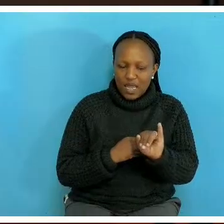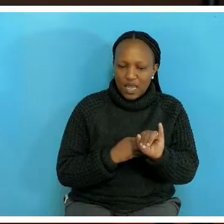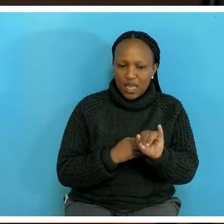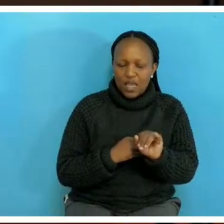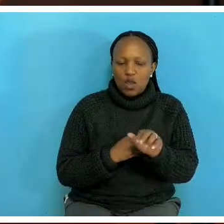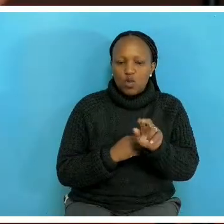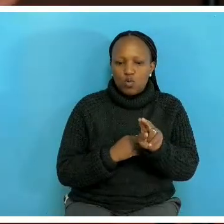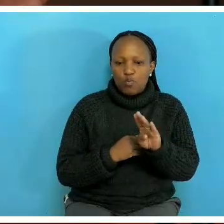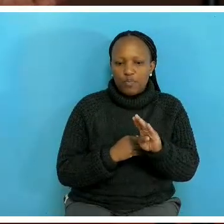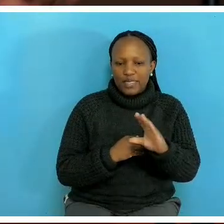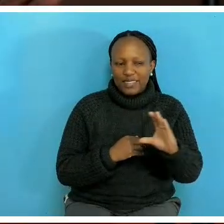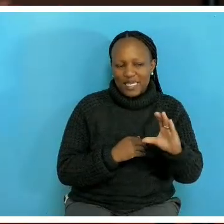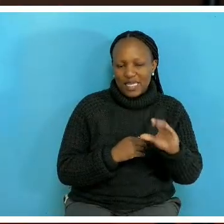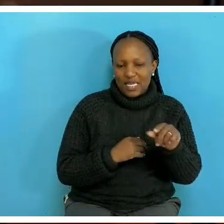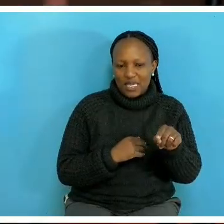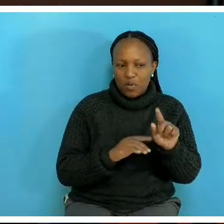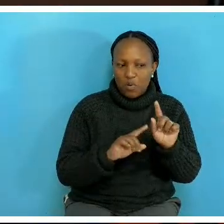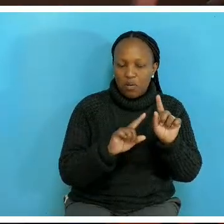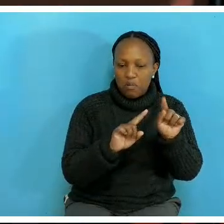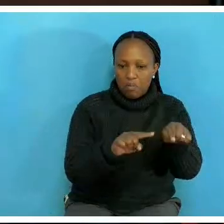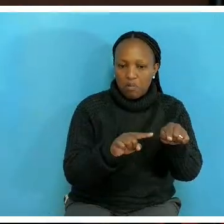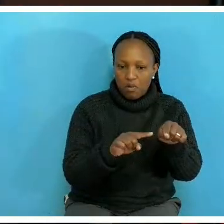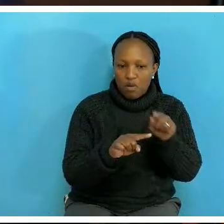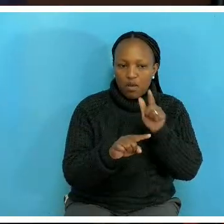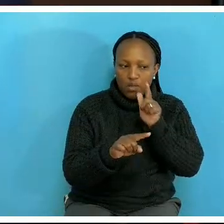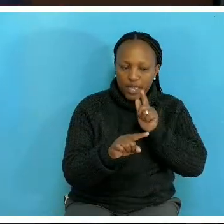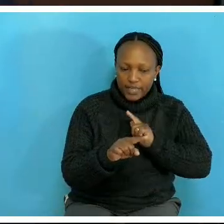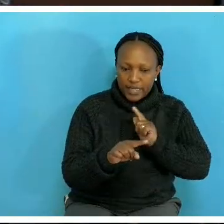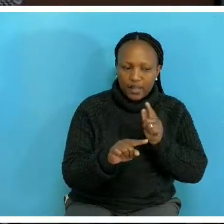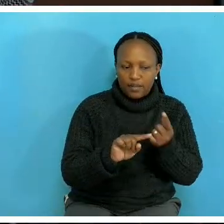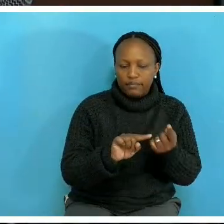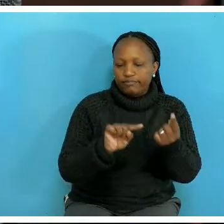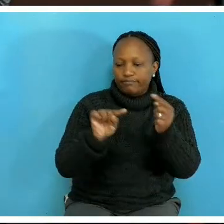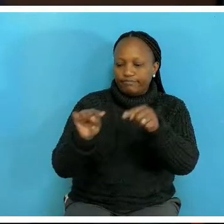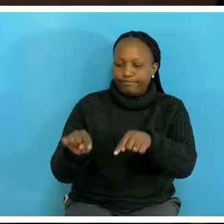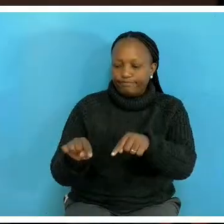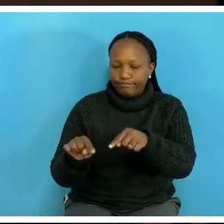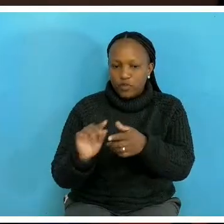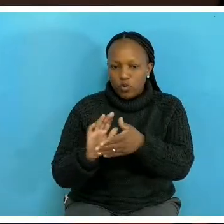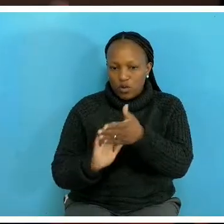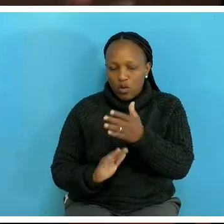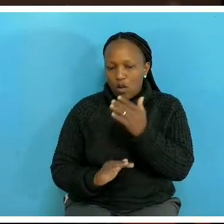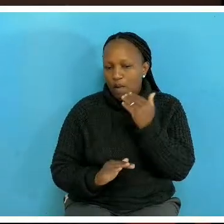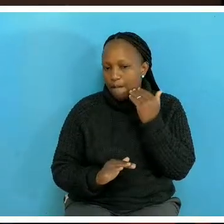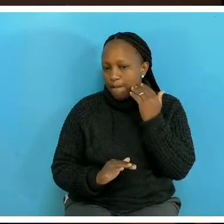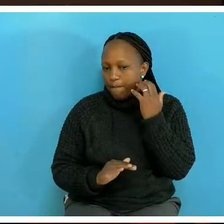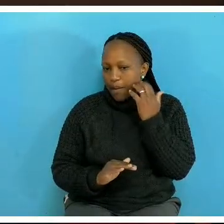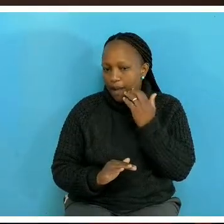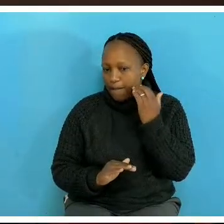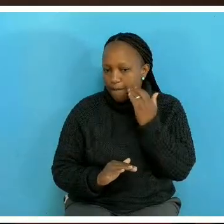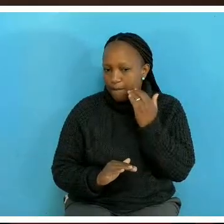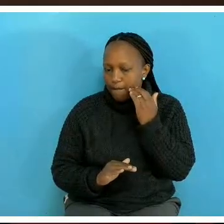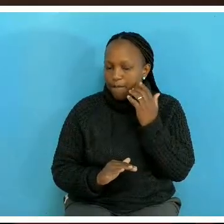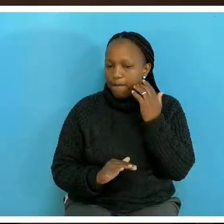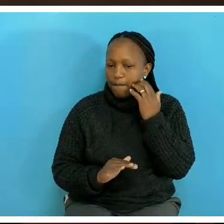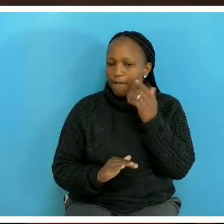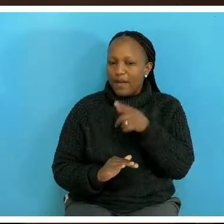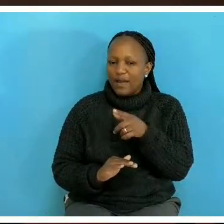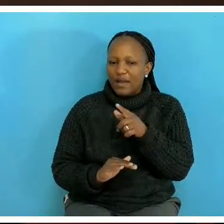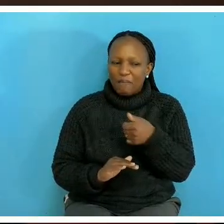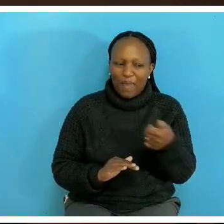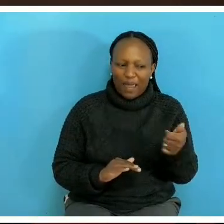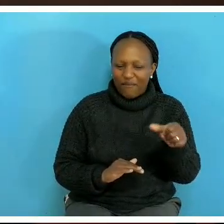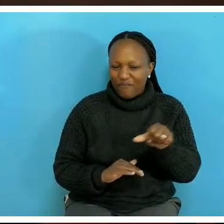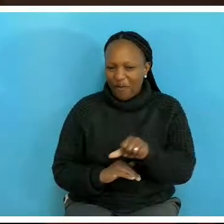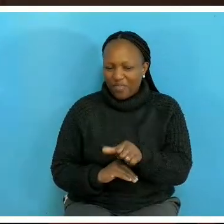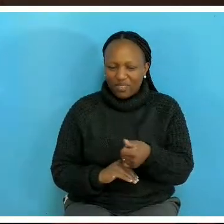Jabulani UBC. When we get there, they tell us to go to Bramfontein. It's back and forth. So we have that challenge